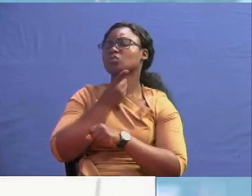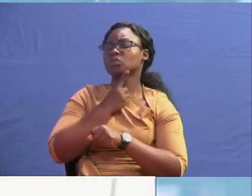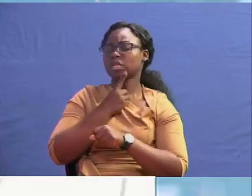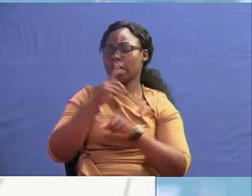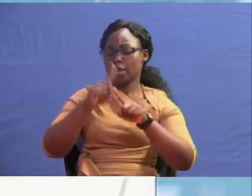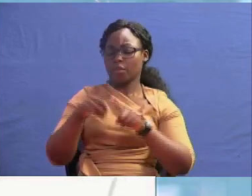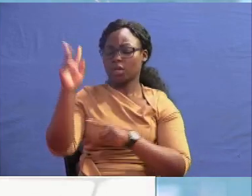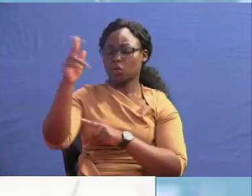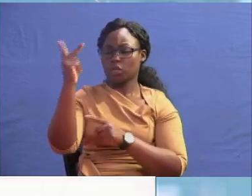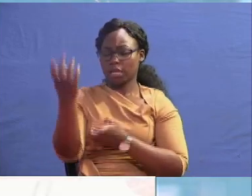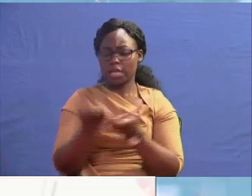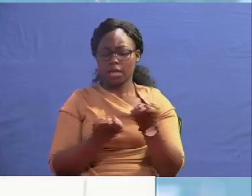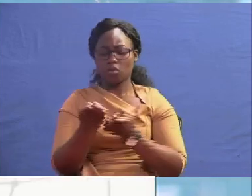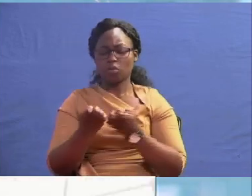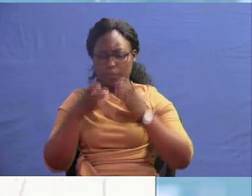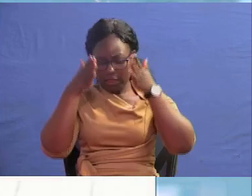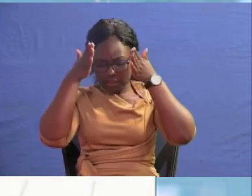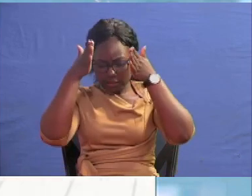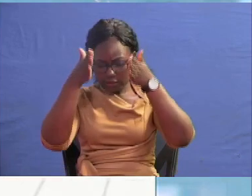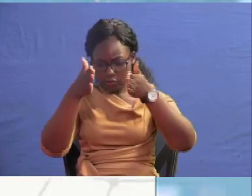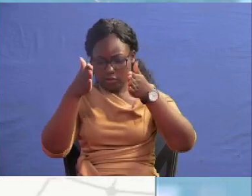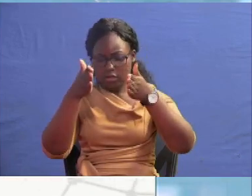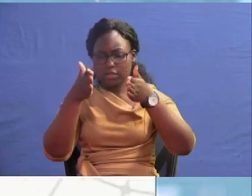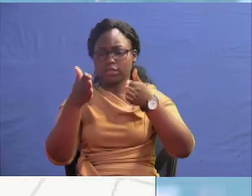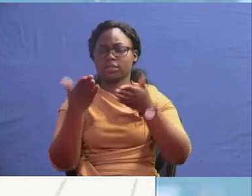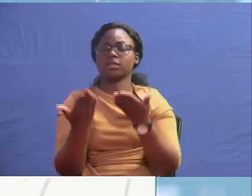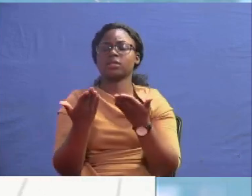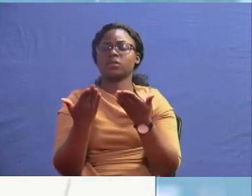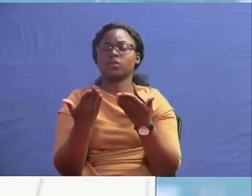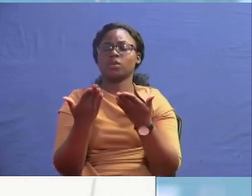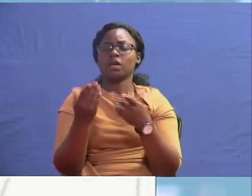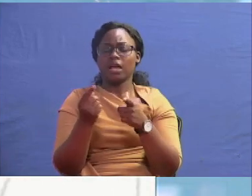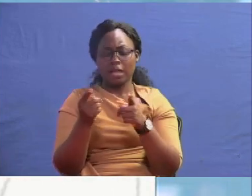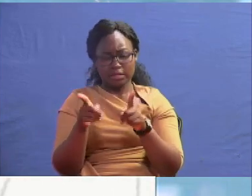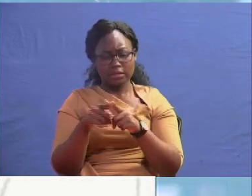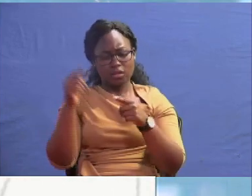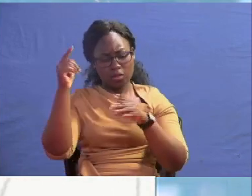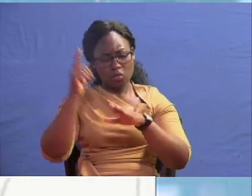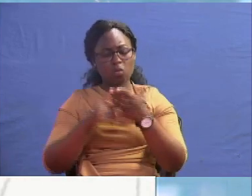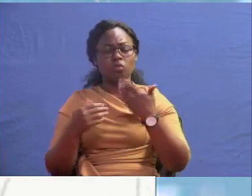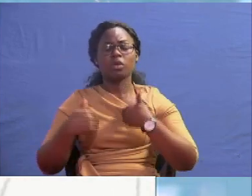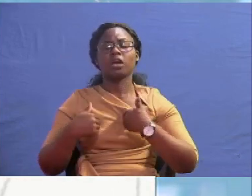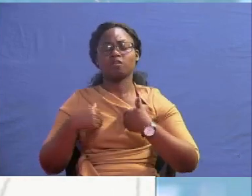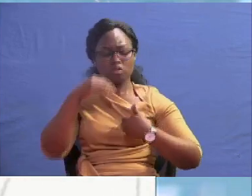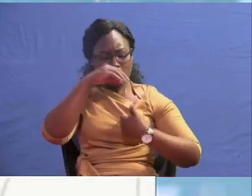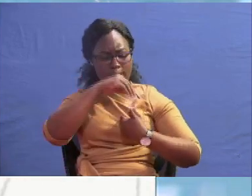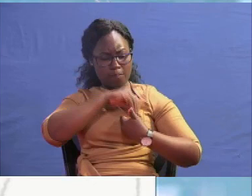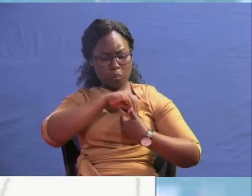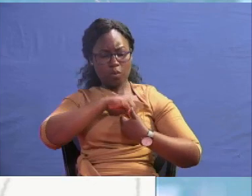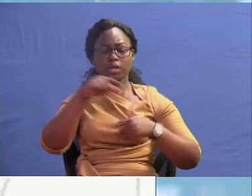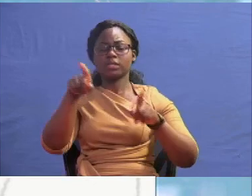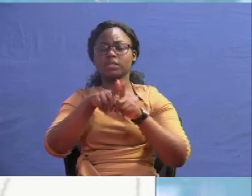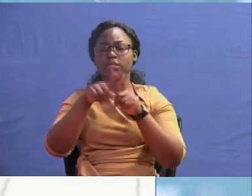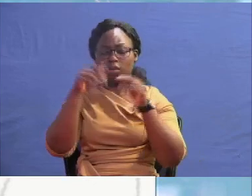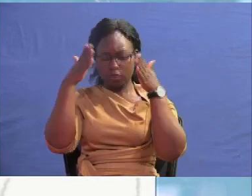economy is concerned, and as far as what we have in our pockets is concerned. I will